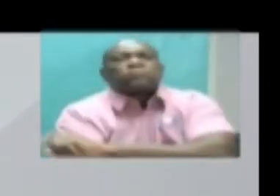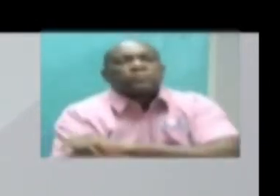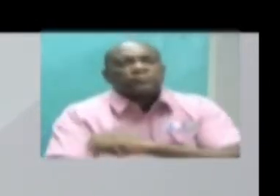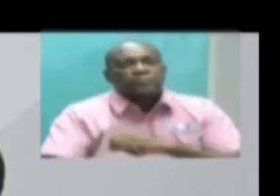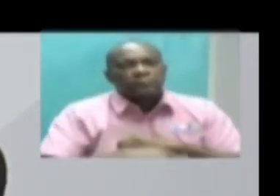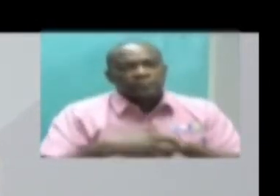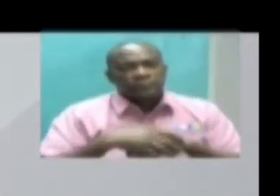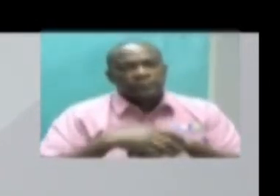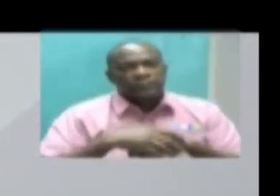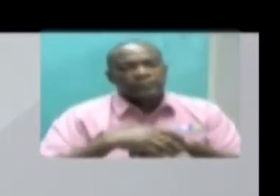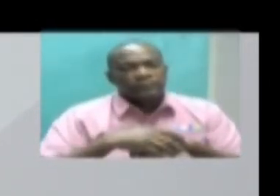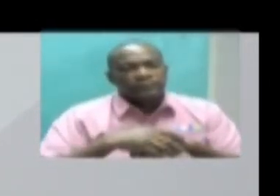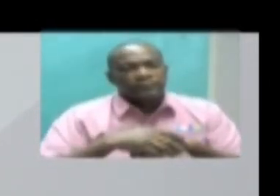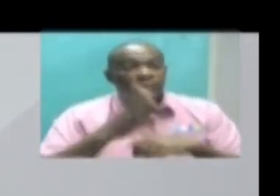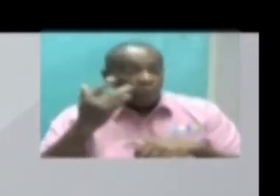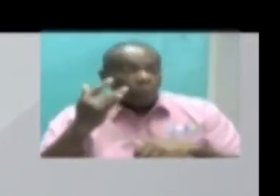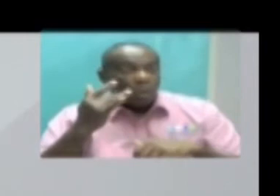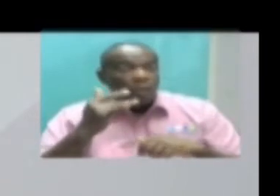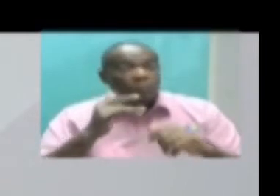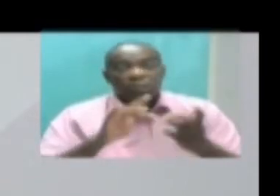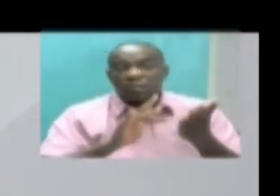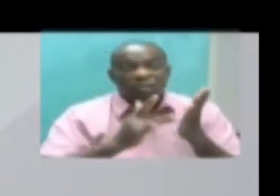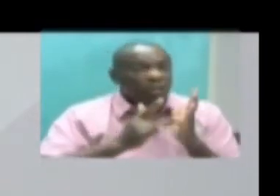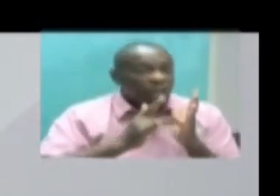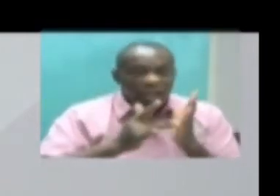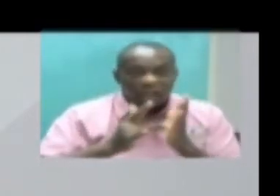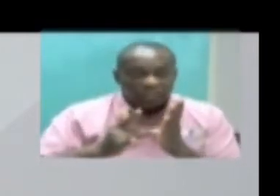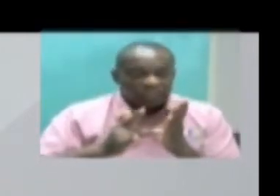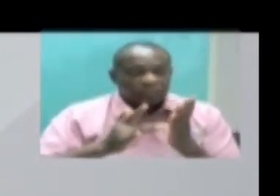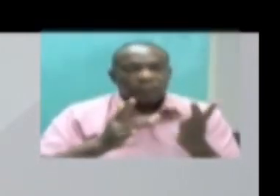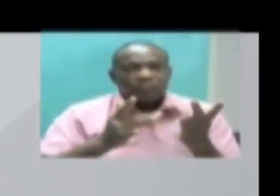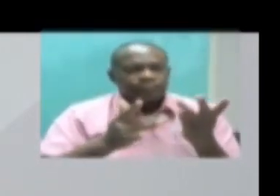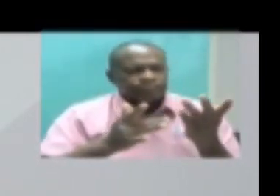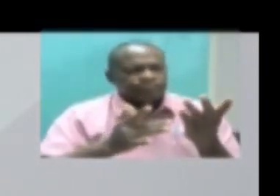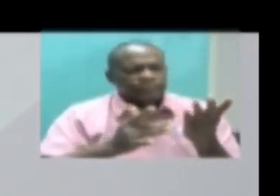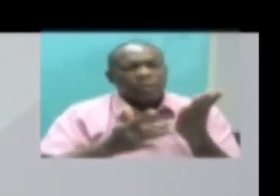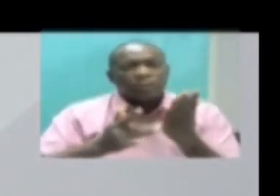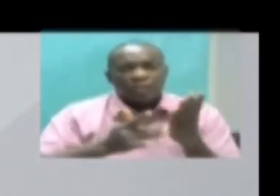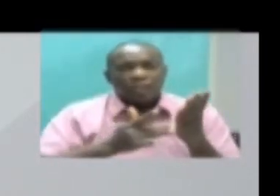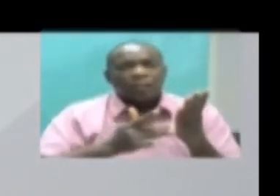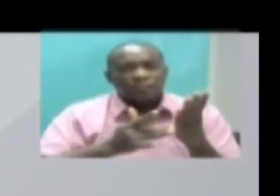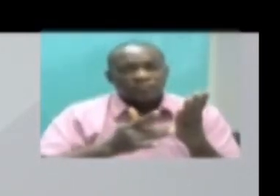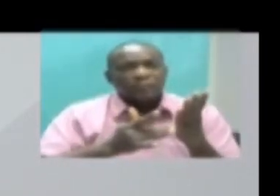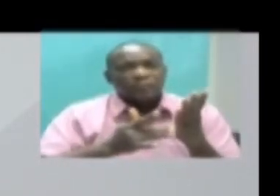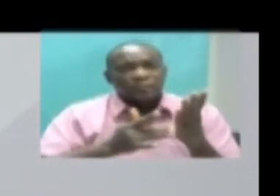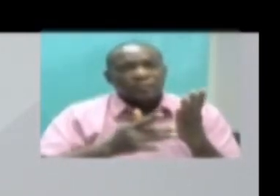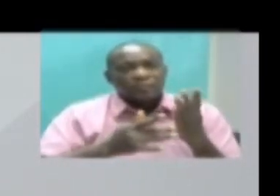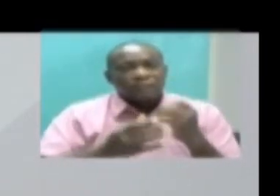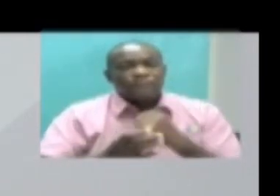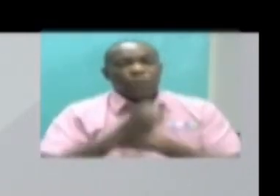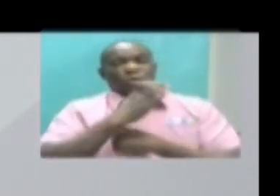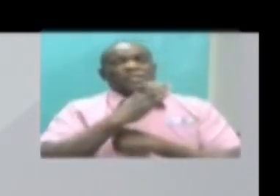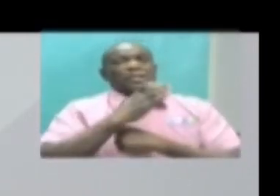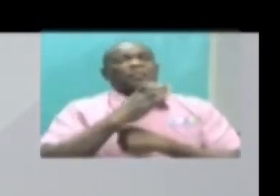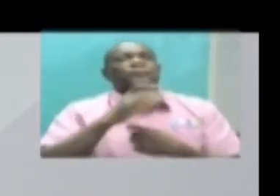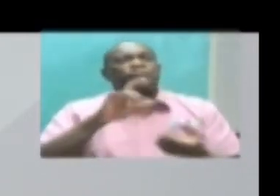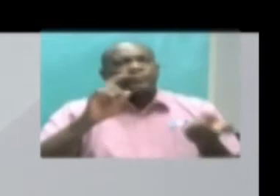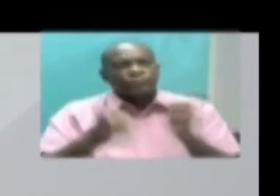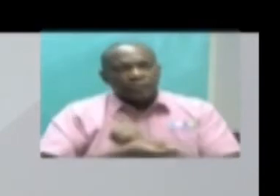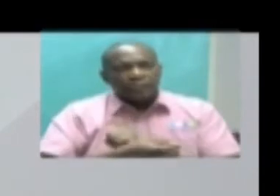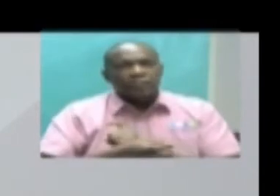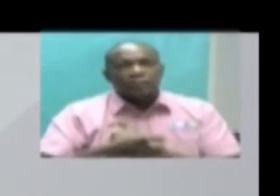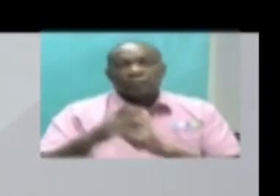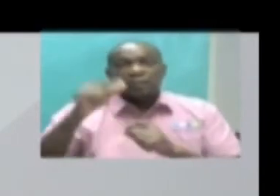going on. Even the government is pushing heavy to digitize so many platforms and access the information and stuff. So therefore